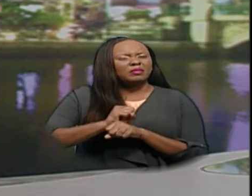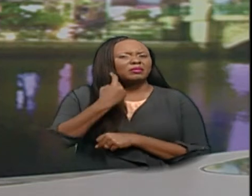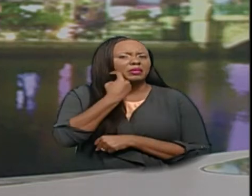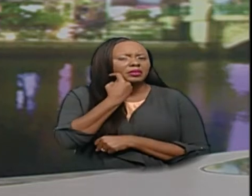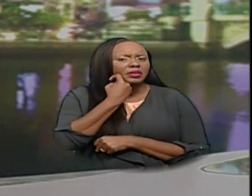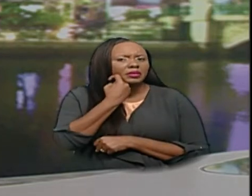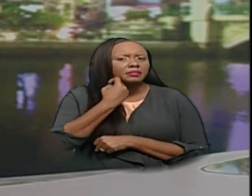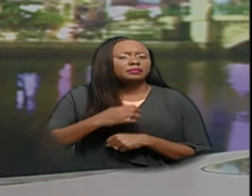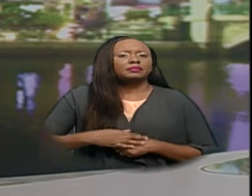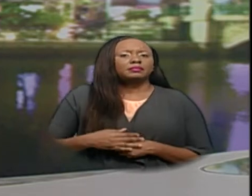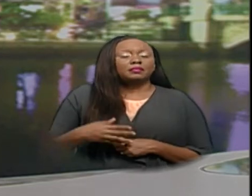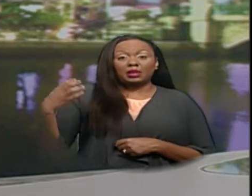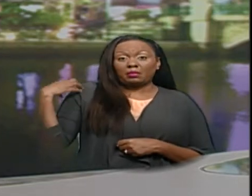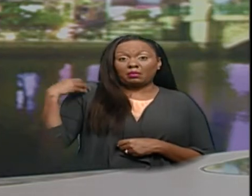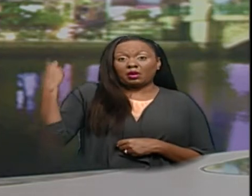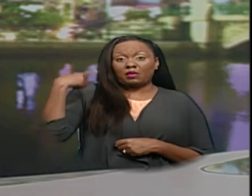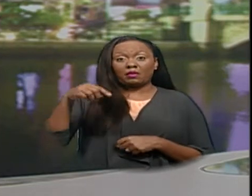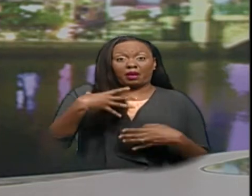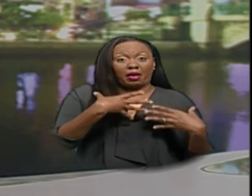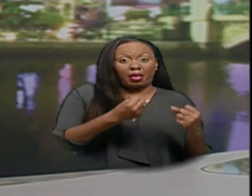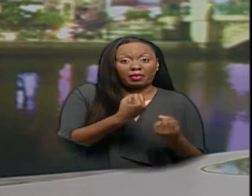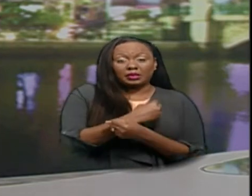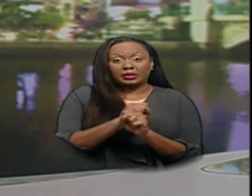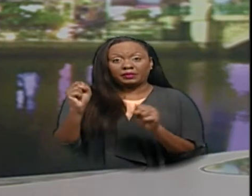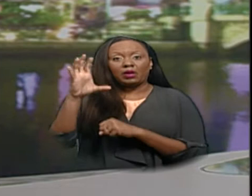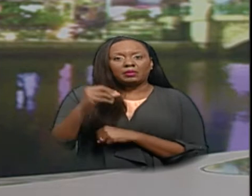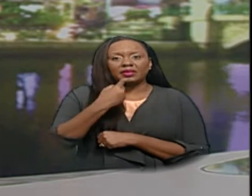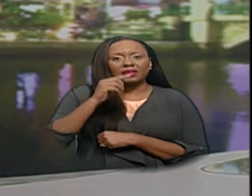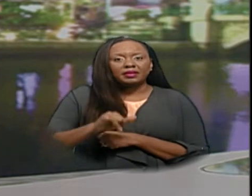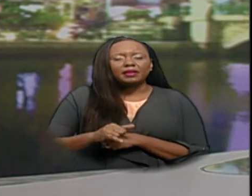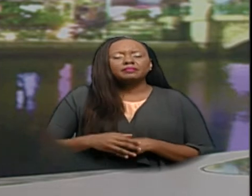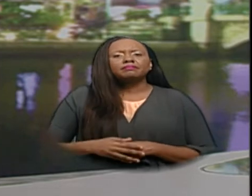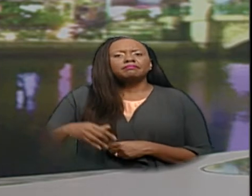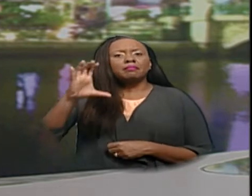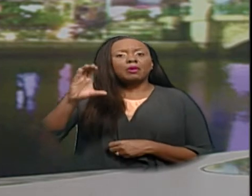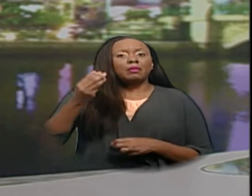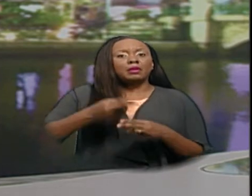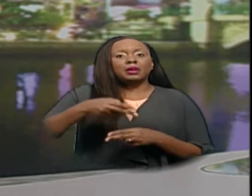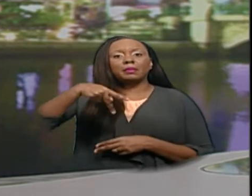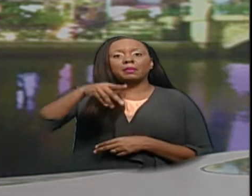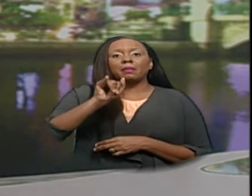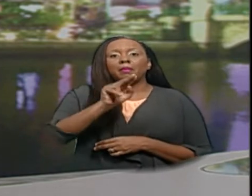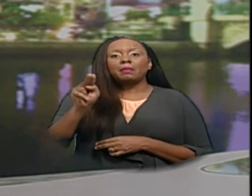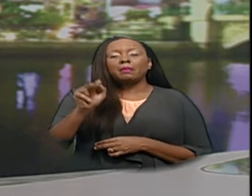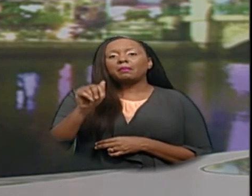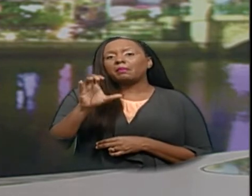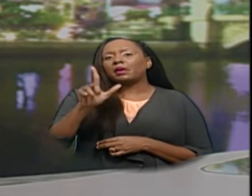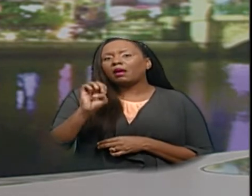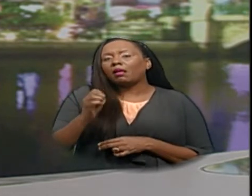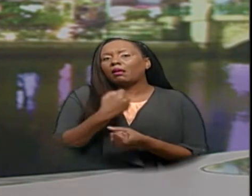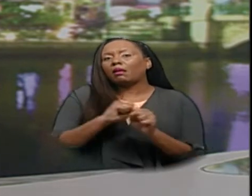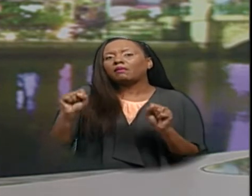to the head of a local health and safety company. Managing Director of Pinnacle Safety Solutions, Beverly Rouse, says she